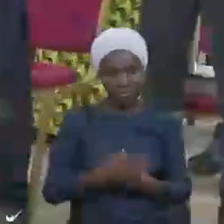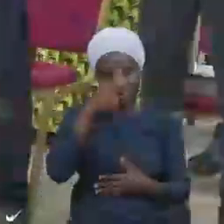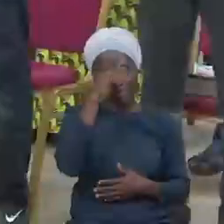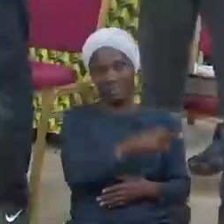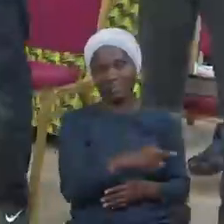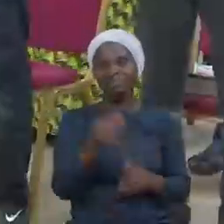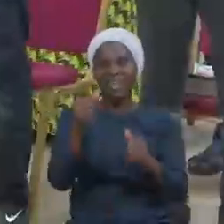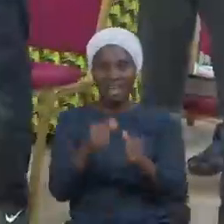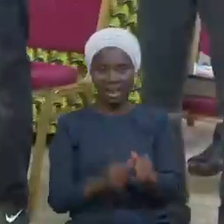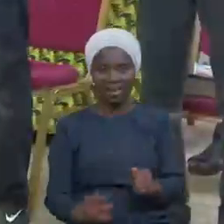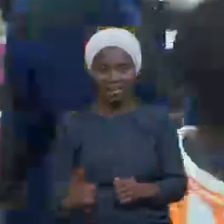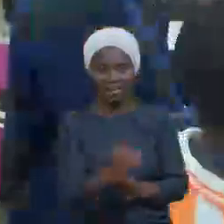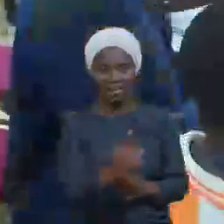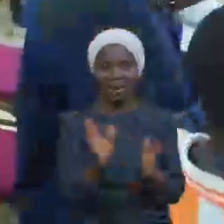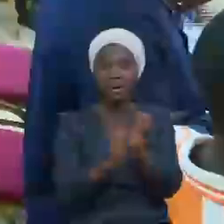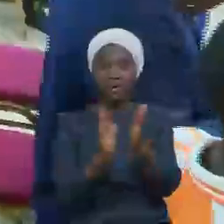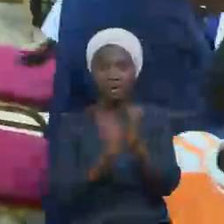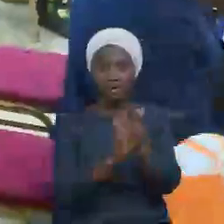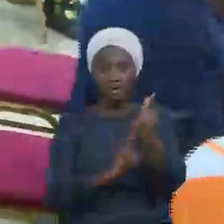Everybody praise the Lord.